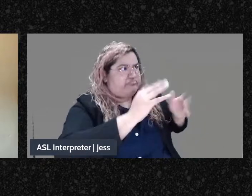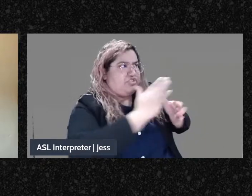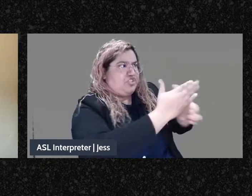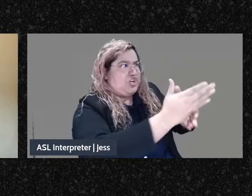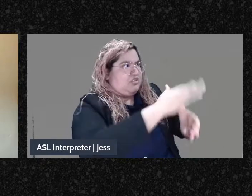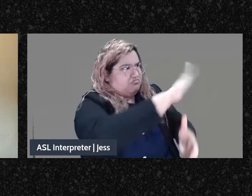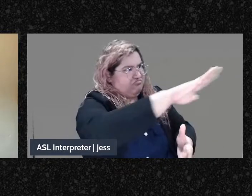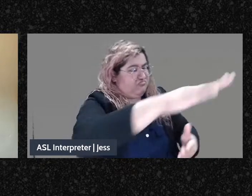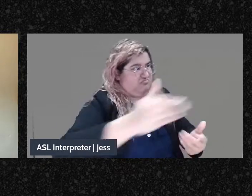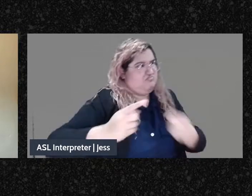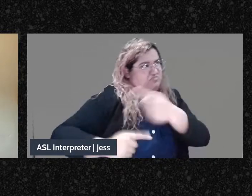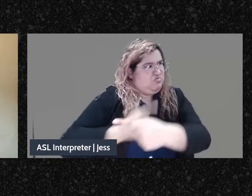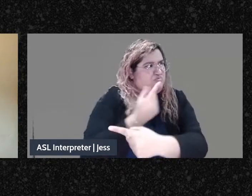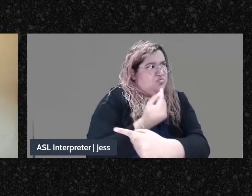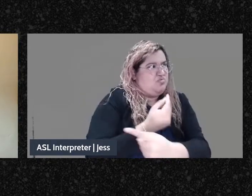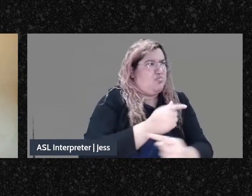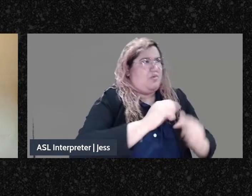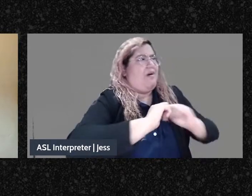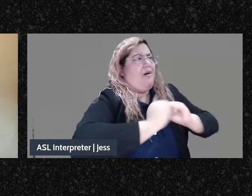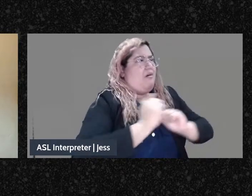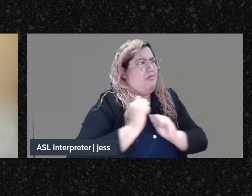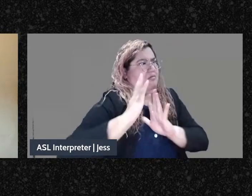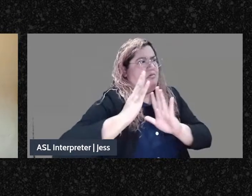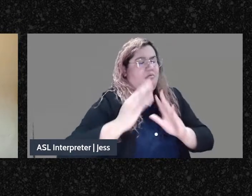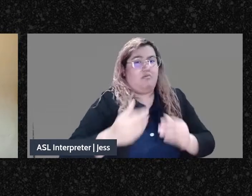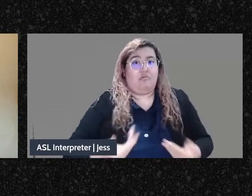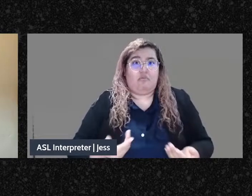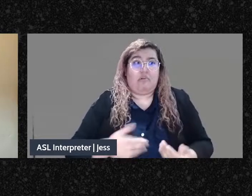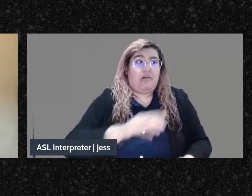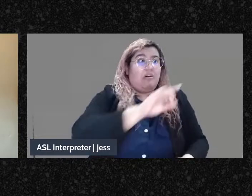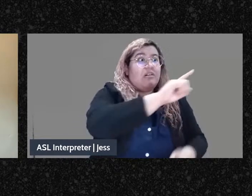circulating abolitionist wisdom and backing up each other's campaigns.